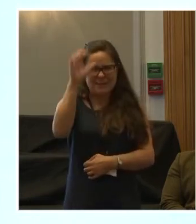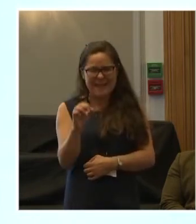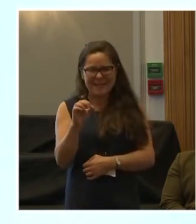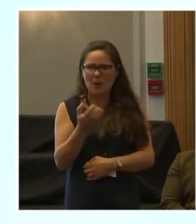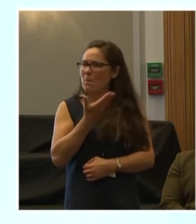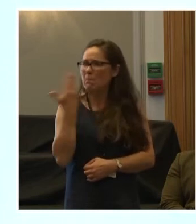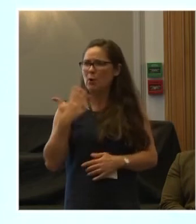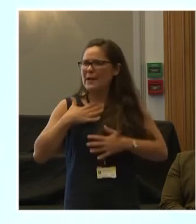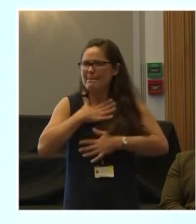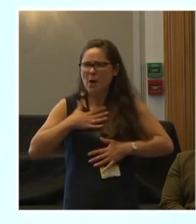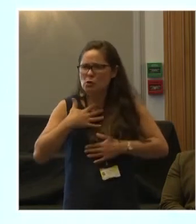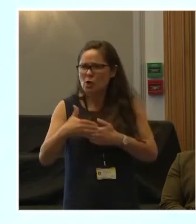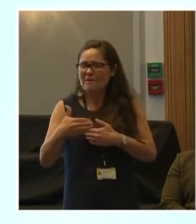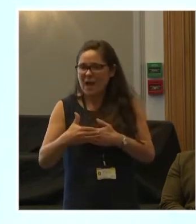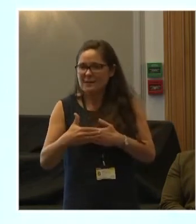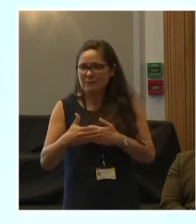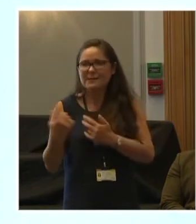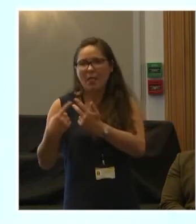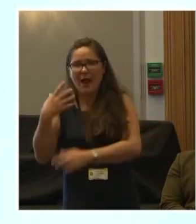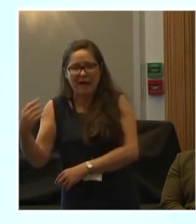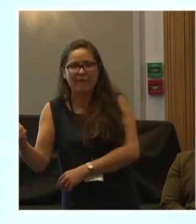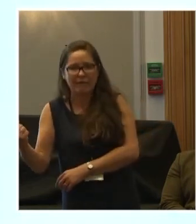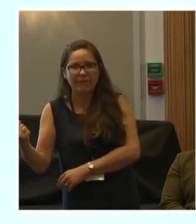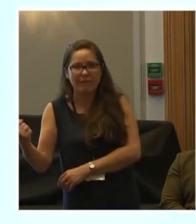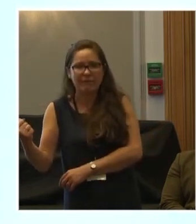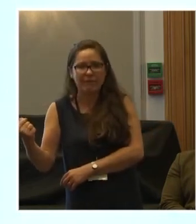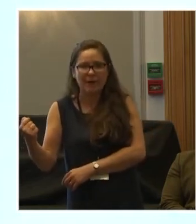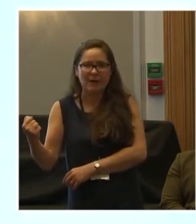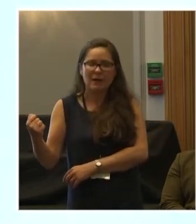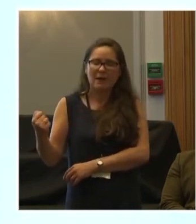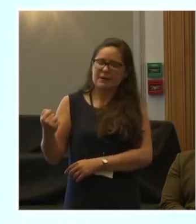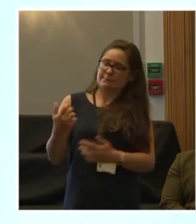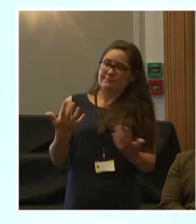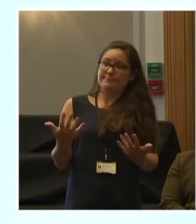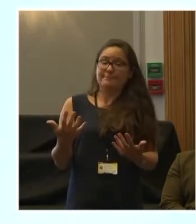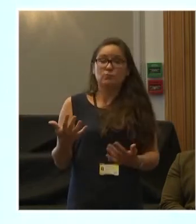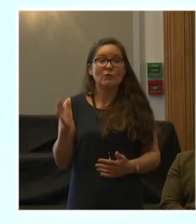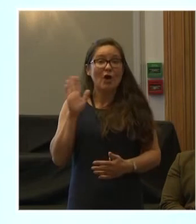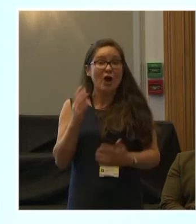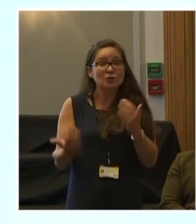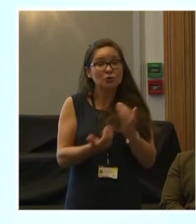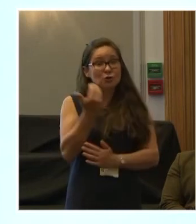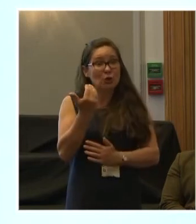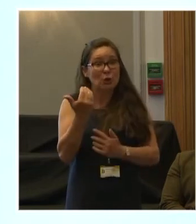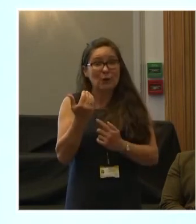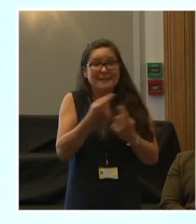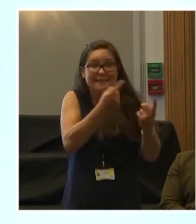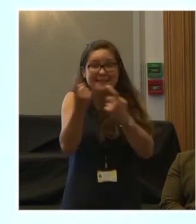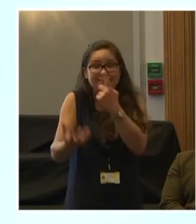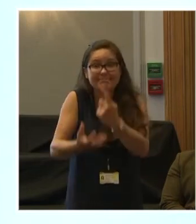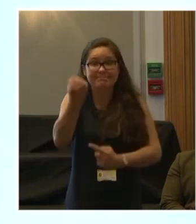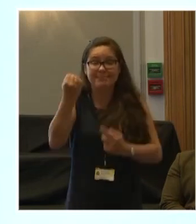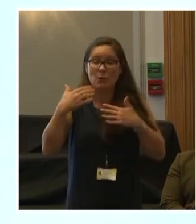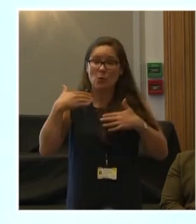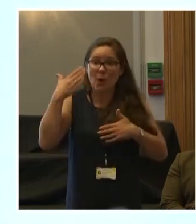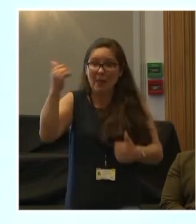or psychological impacts. And of course, we've heard this afternoon about our brand new Discover Wellbeing course. And that aims to